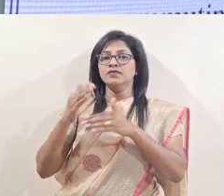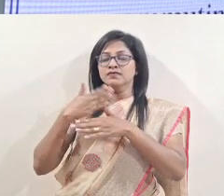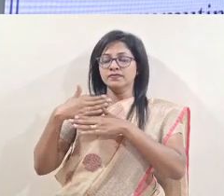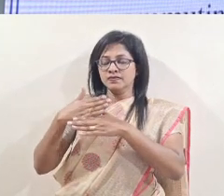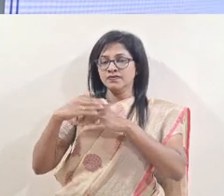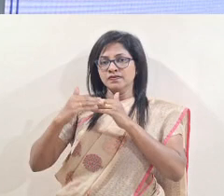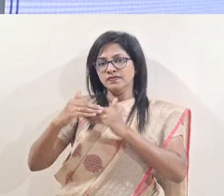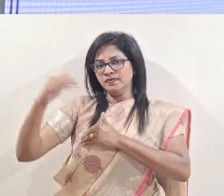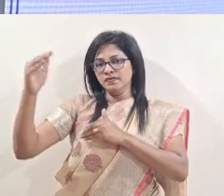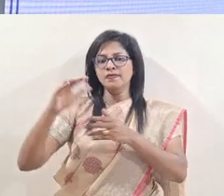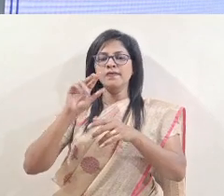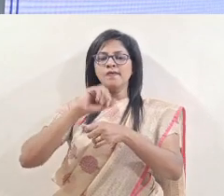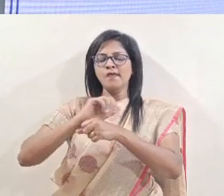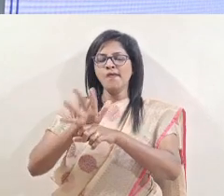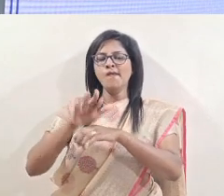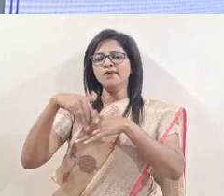COVID-19.